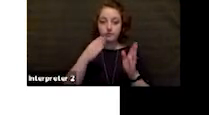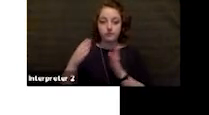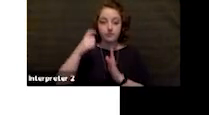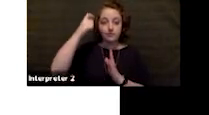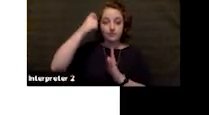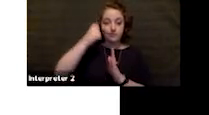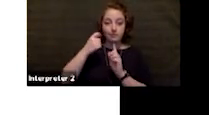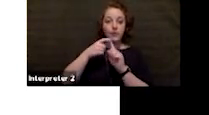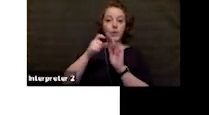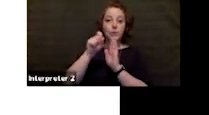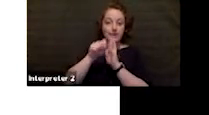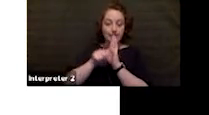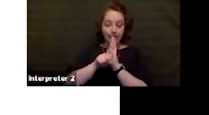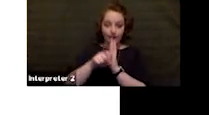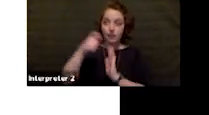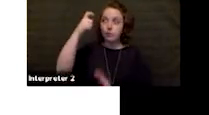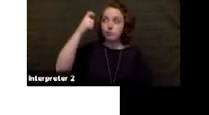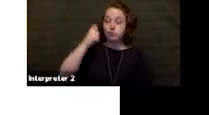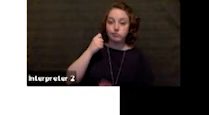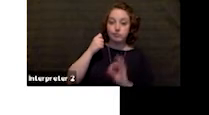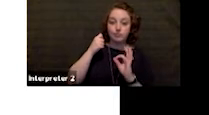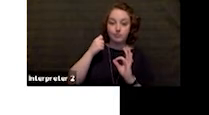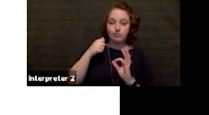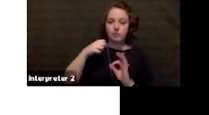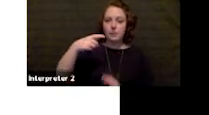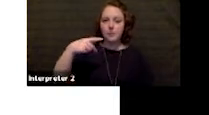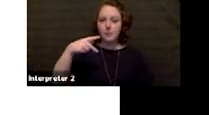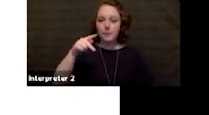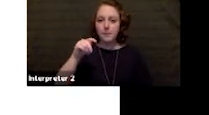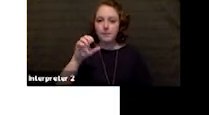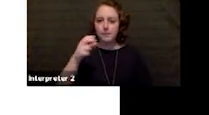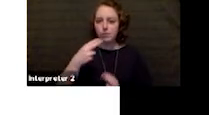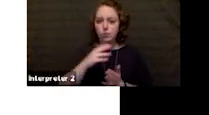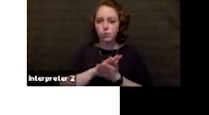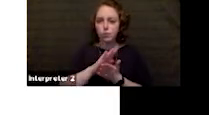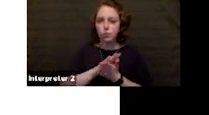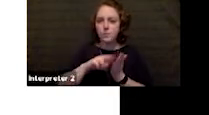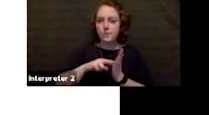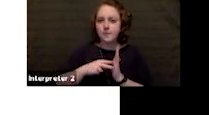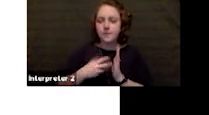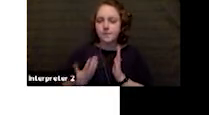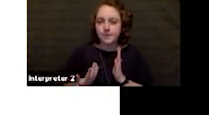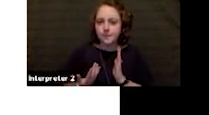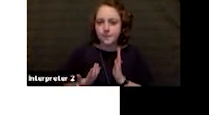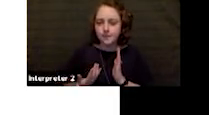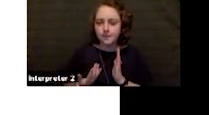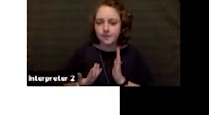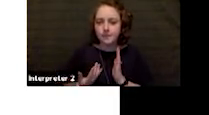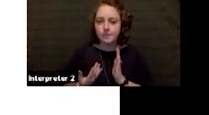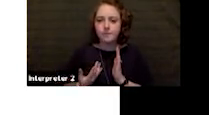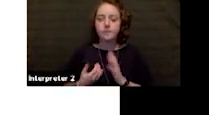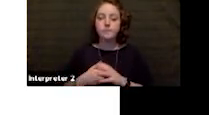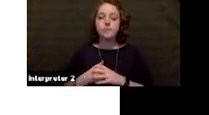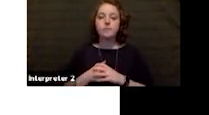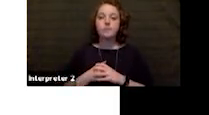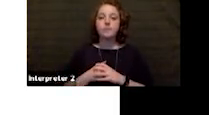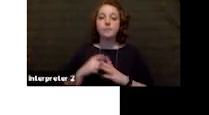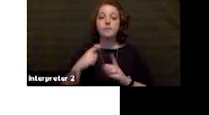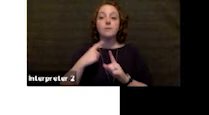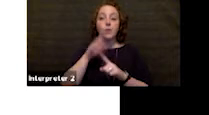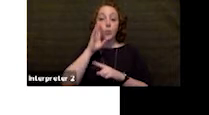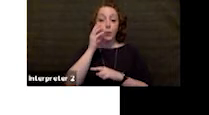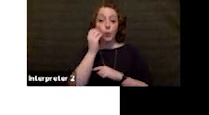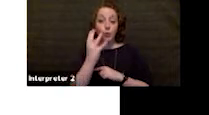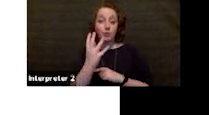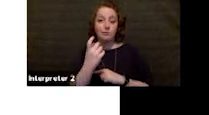And I wanted to explain what a PTEC school is and let you know that it's something we're just